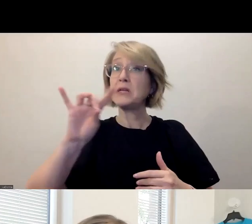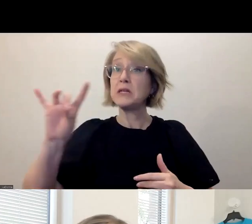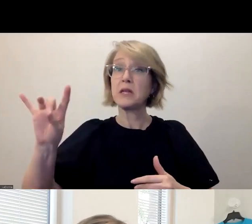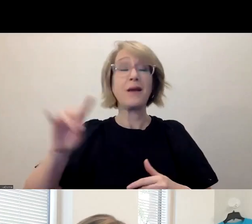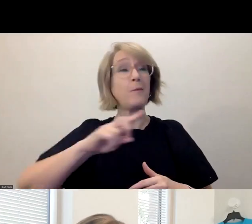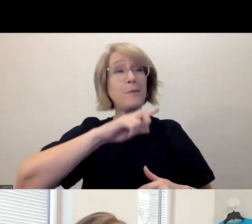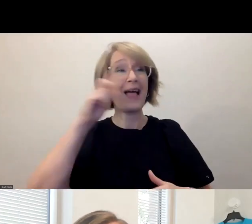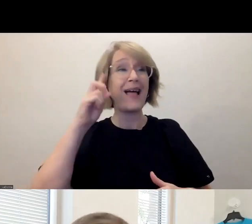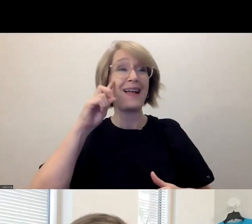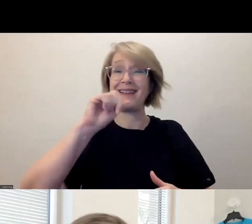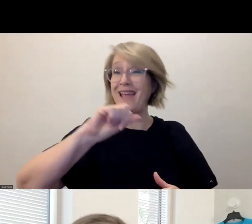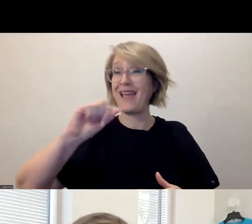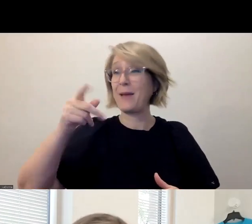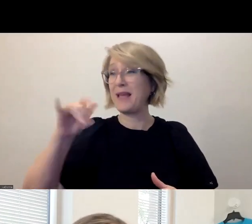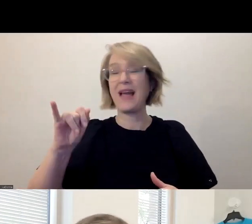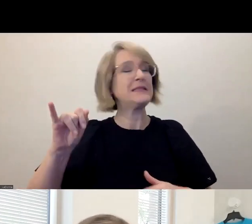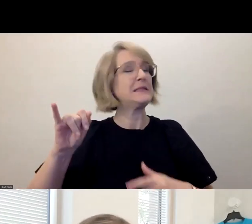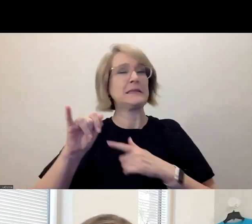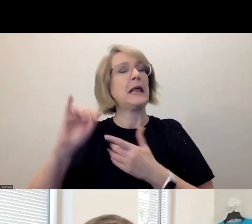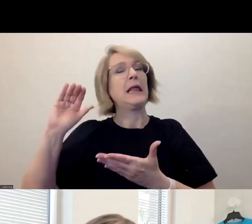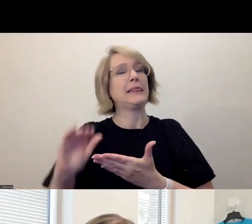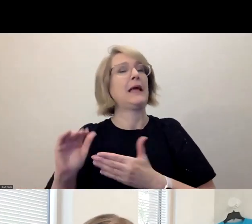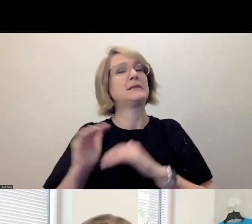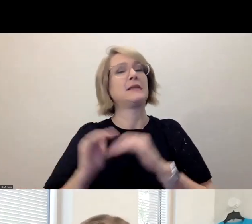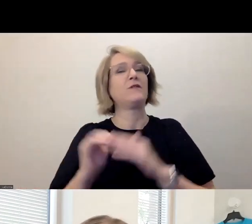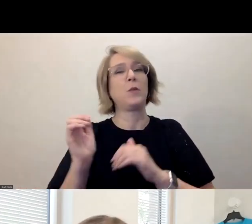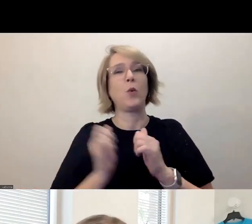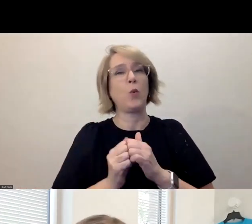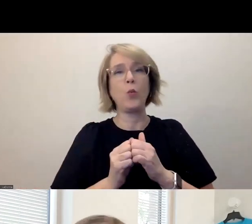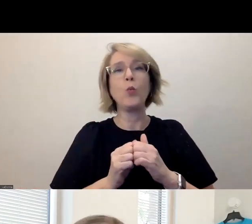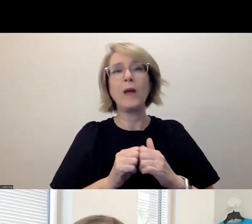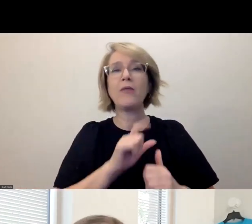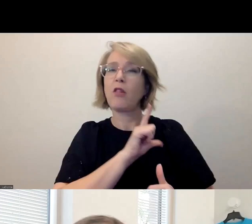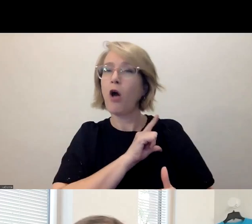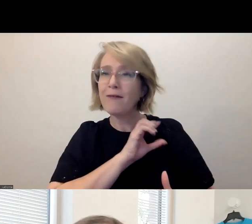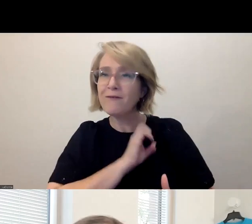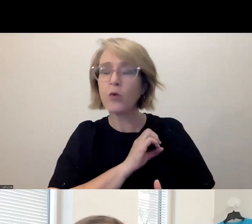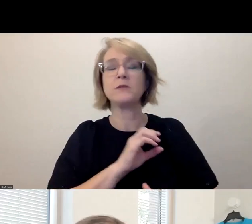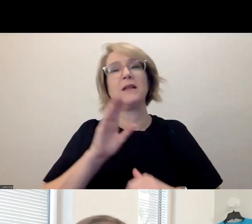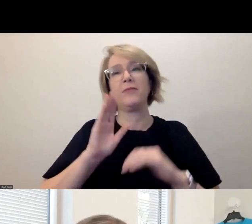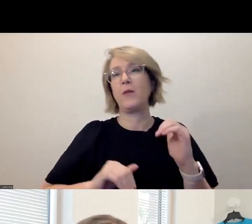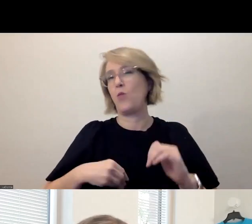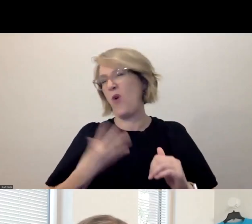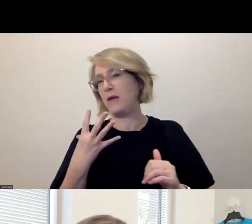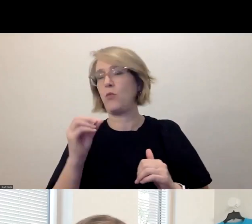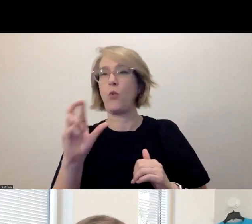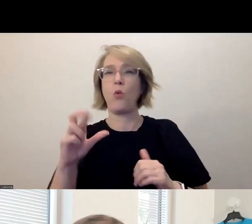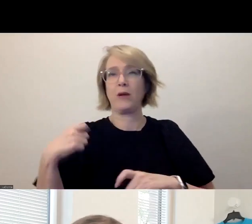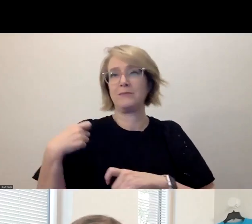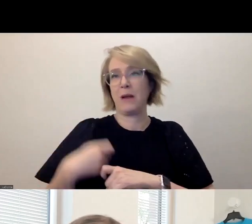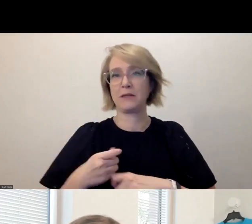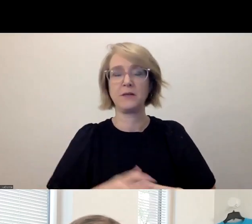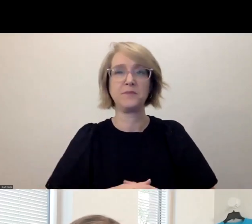Americans are significantly less comfortable going to law enforcement than white and Hispanic Americans. And